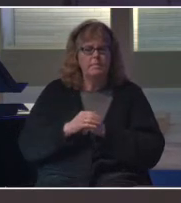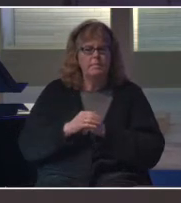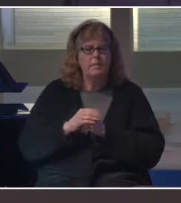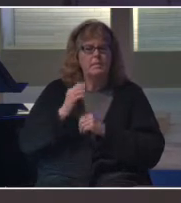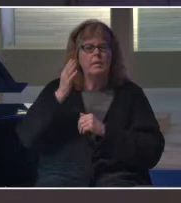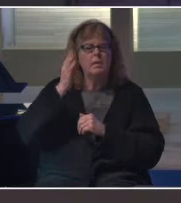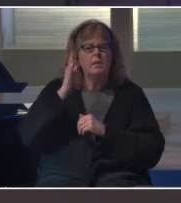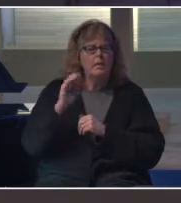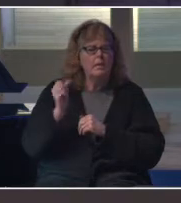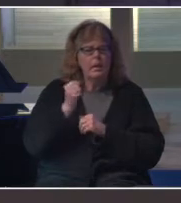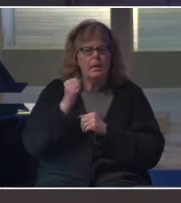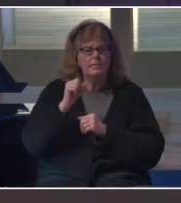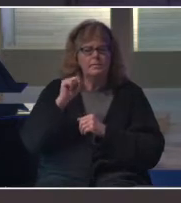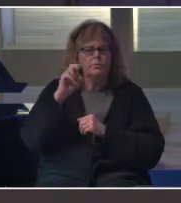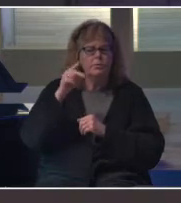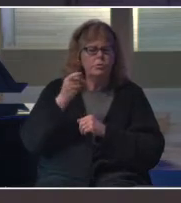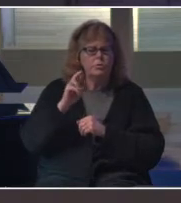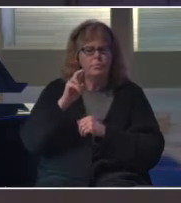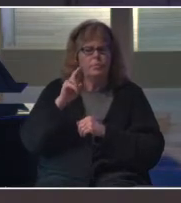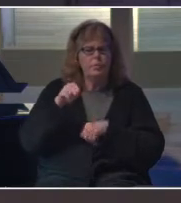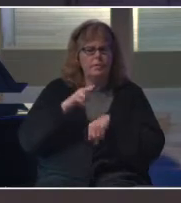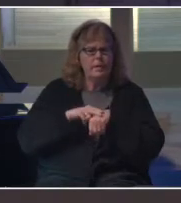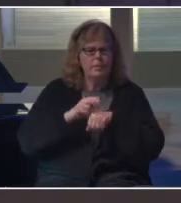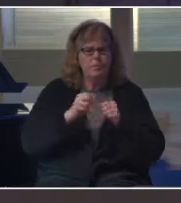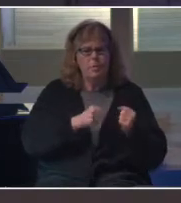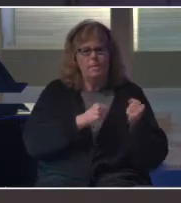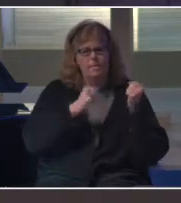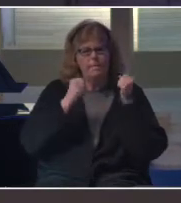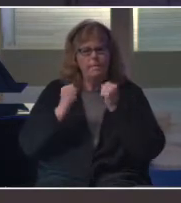God's supernatural power